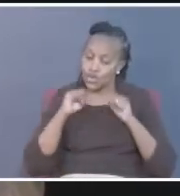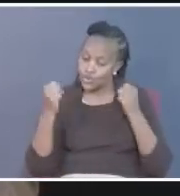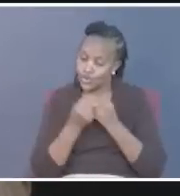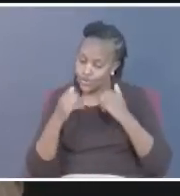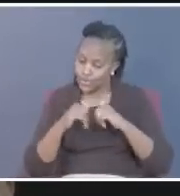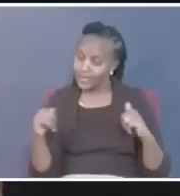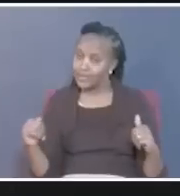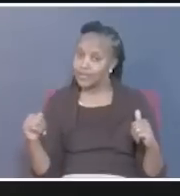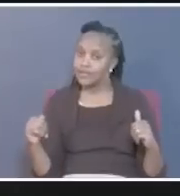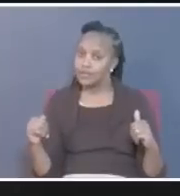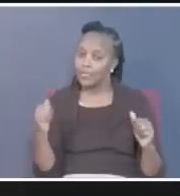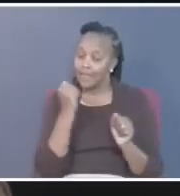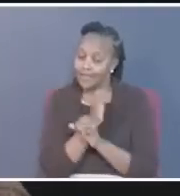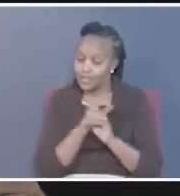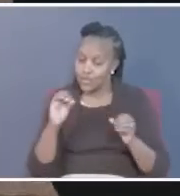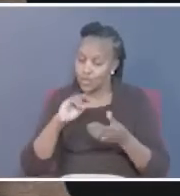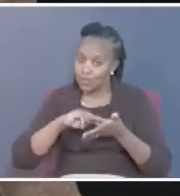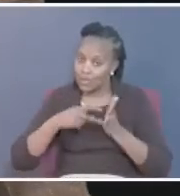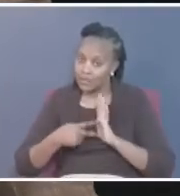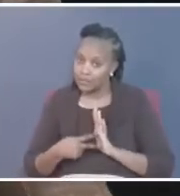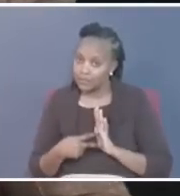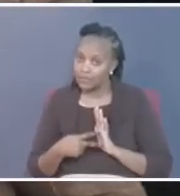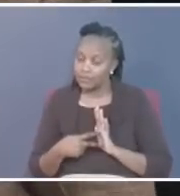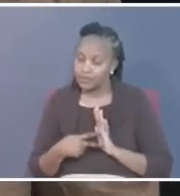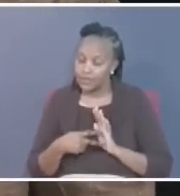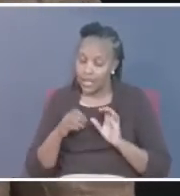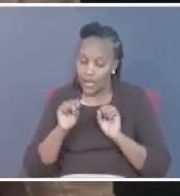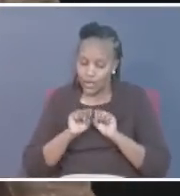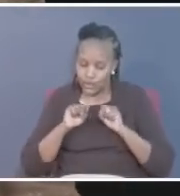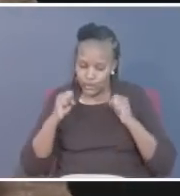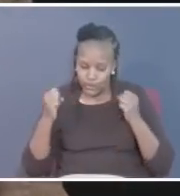distance does not mean social